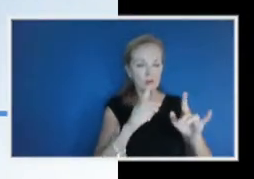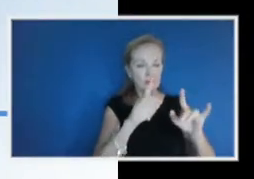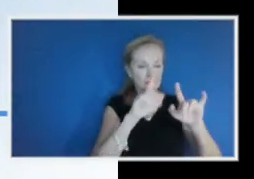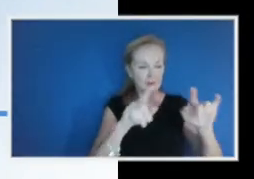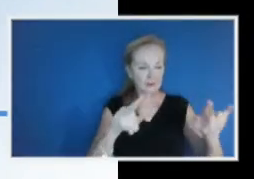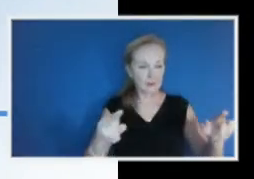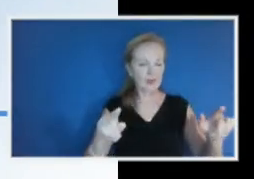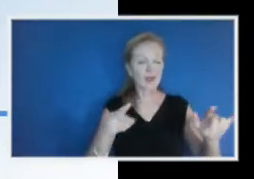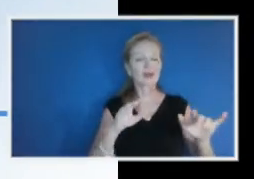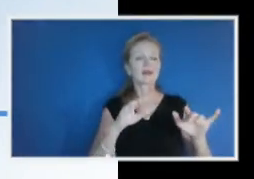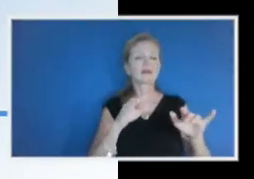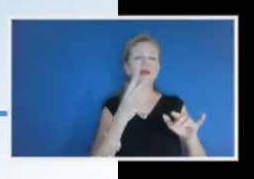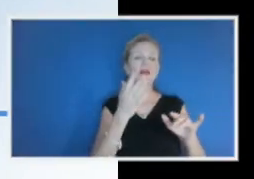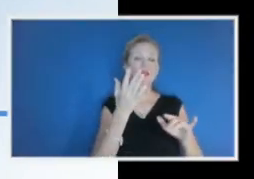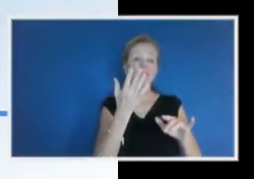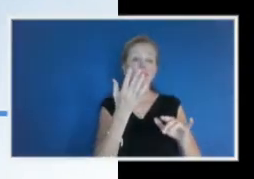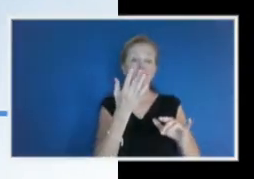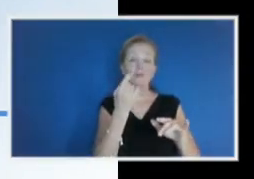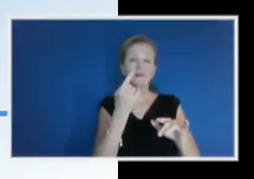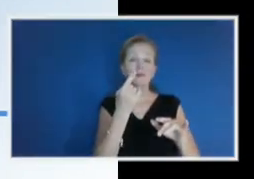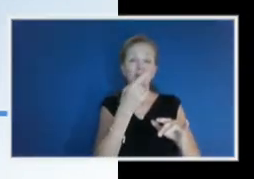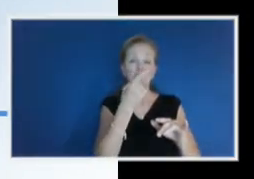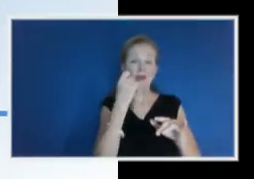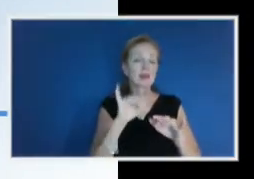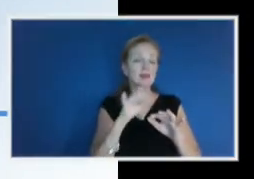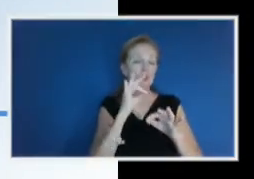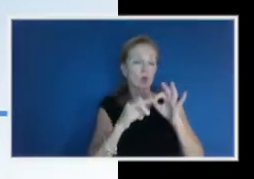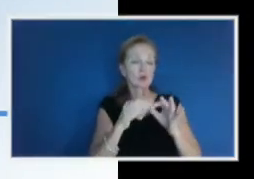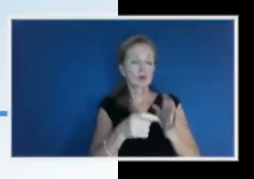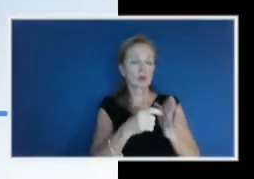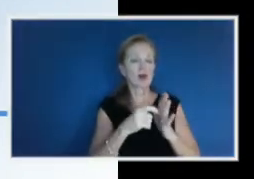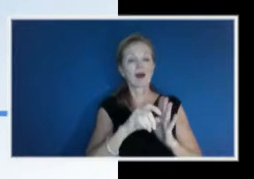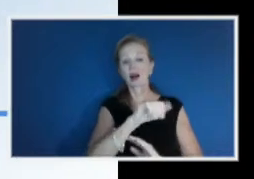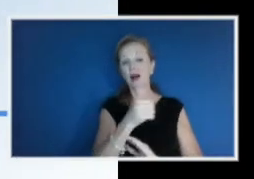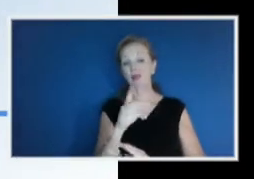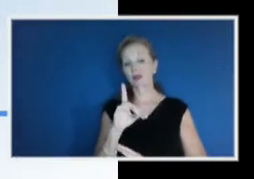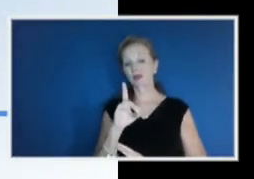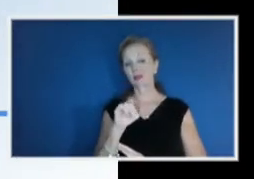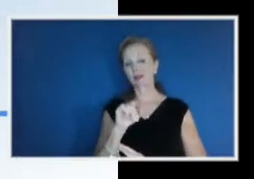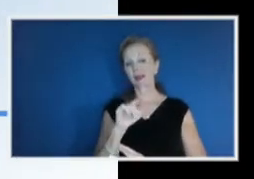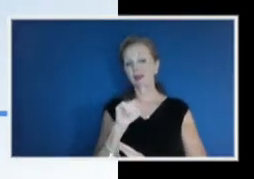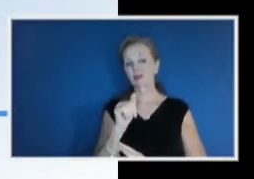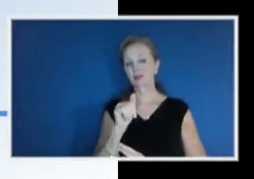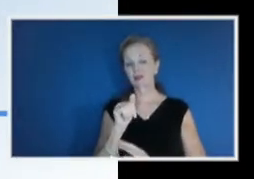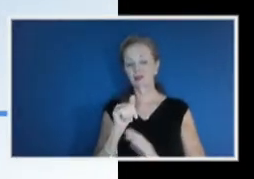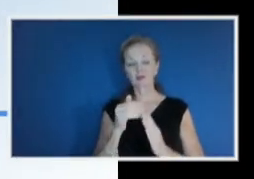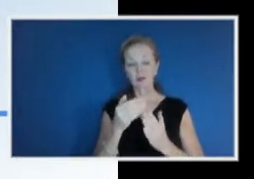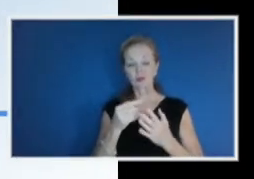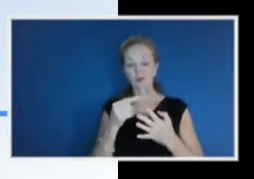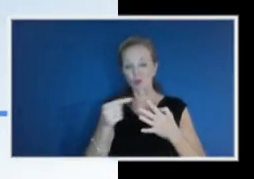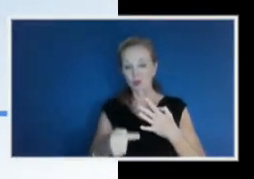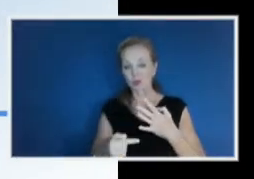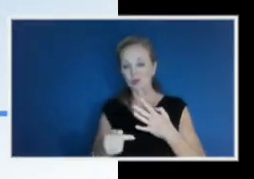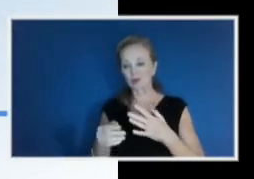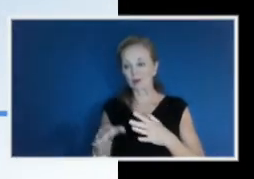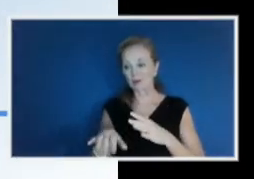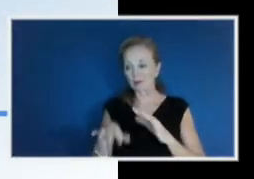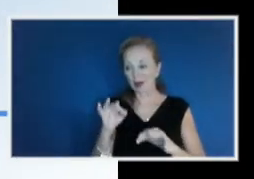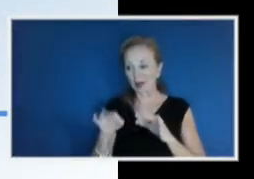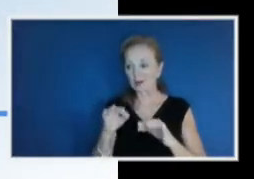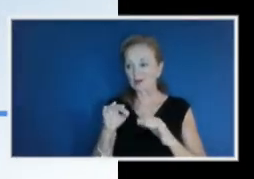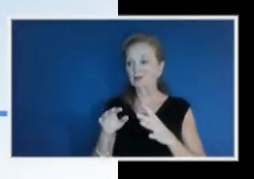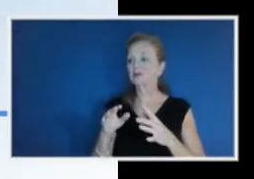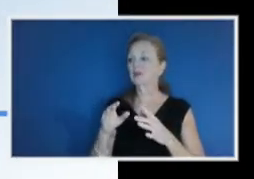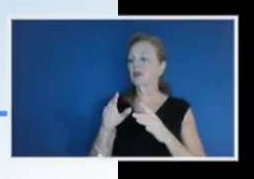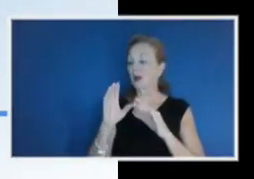courts require. And so we do have some other data sources that we can use to find firms that may be woman or minority owned but